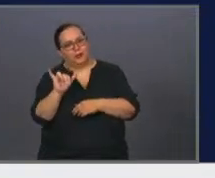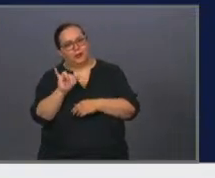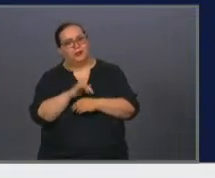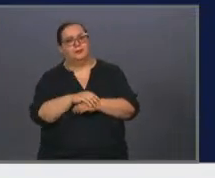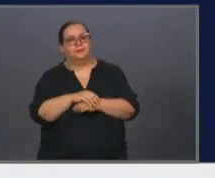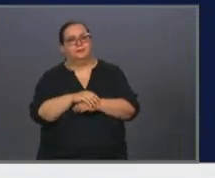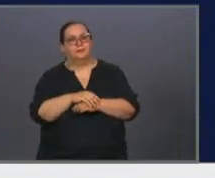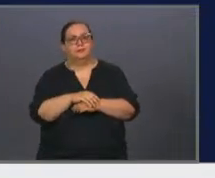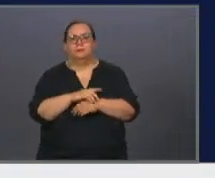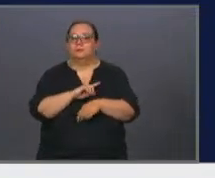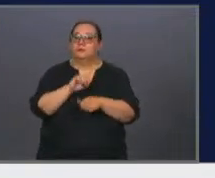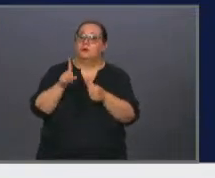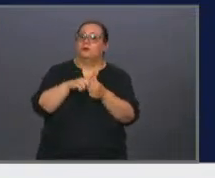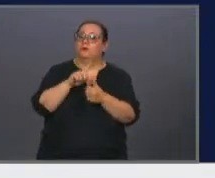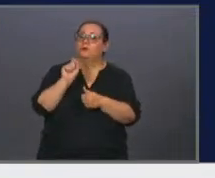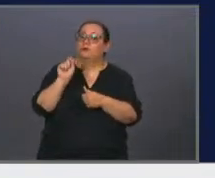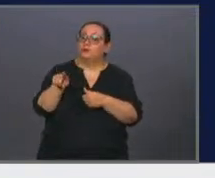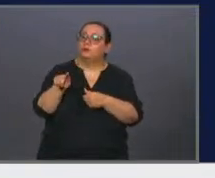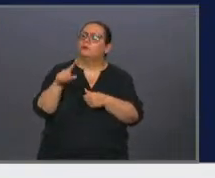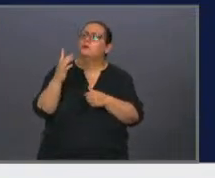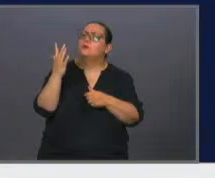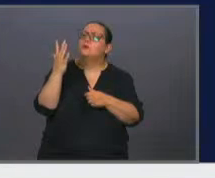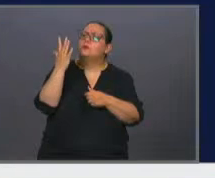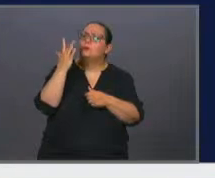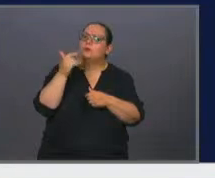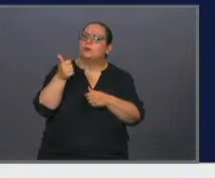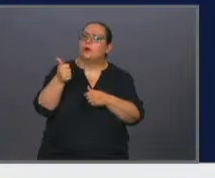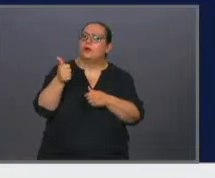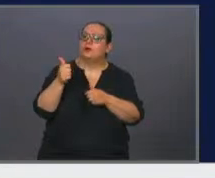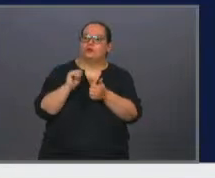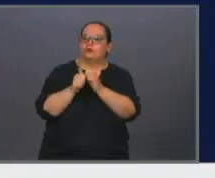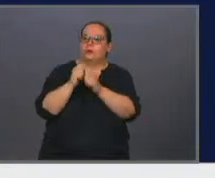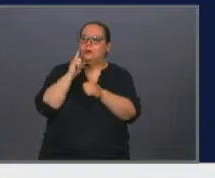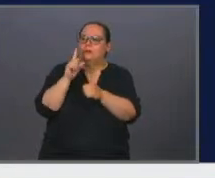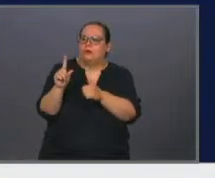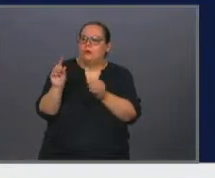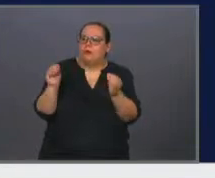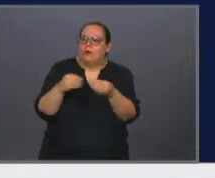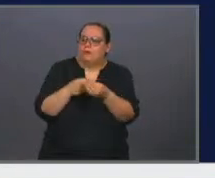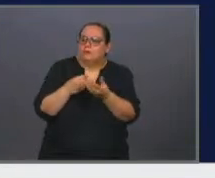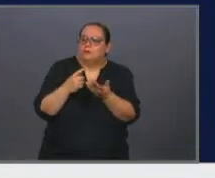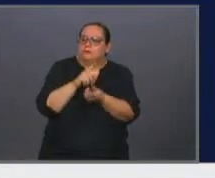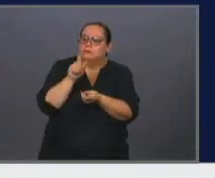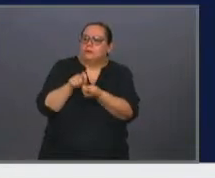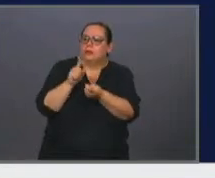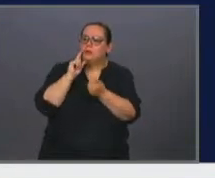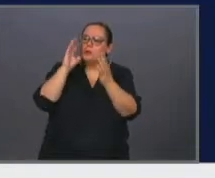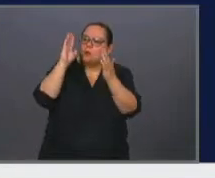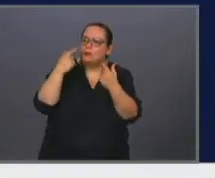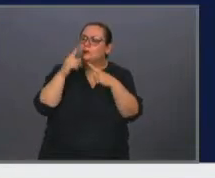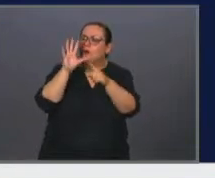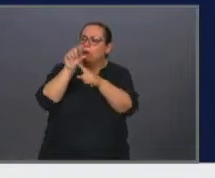First question, why are you running for office, and what exactly do you hope to accomplish?